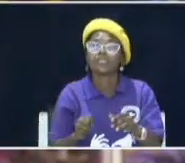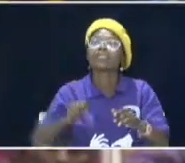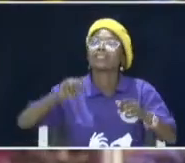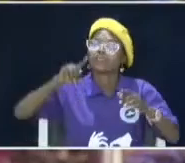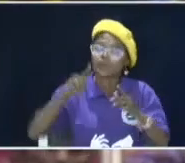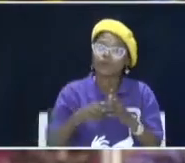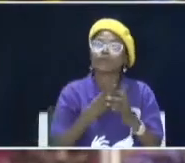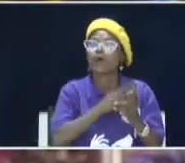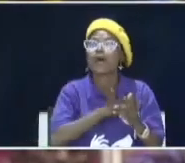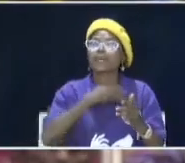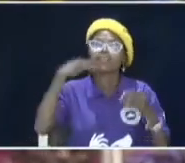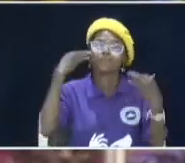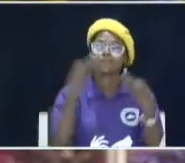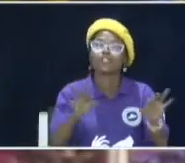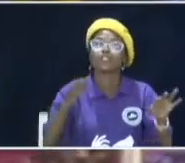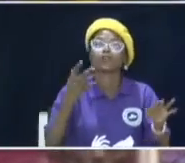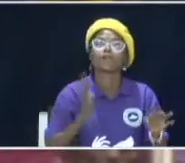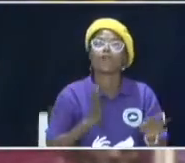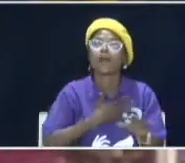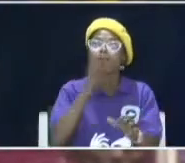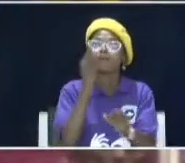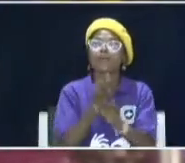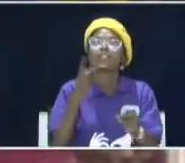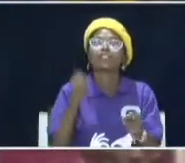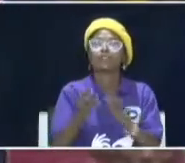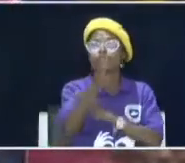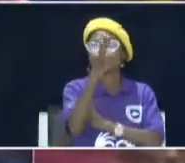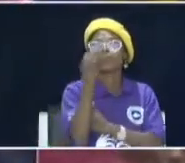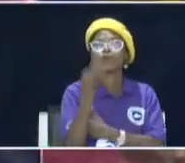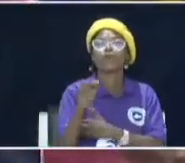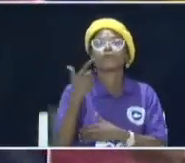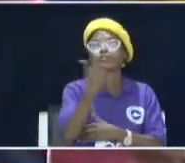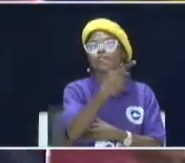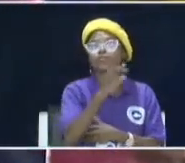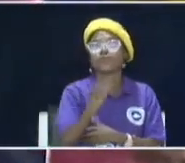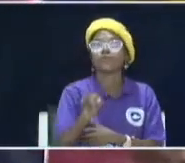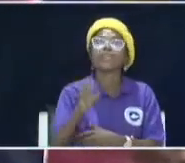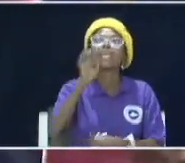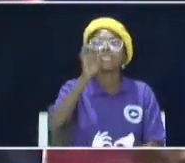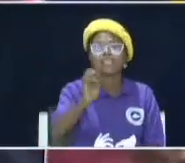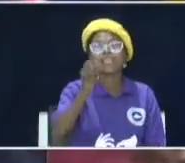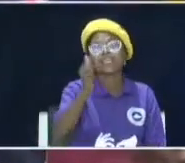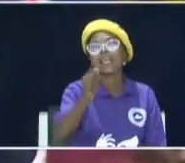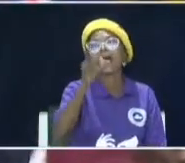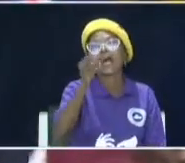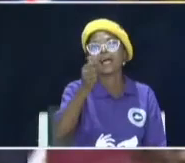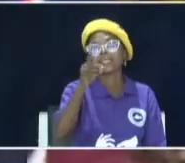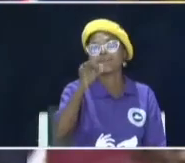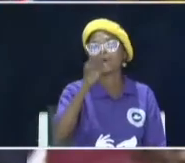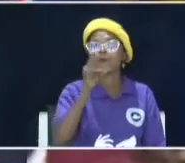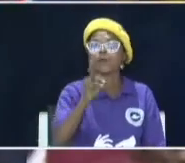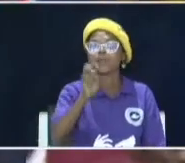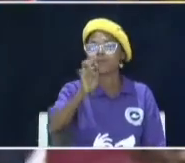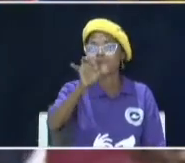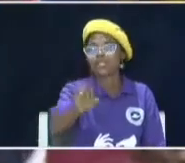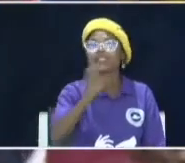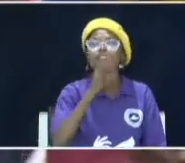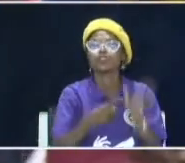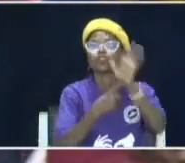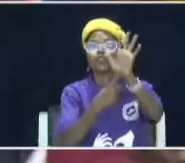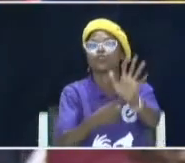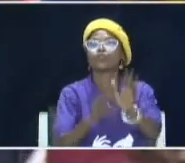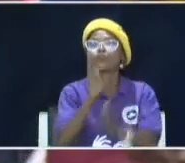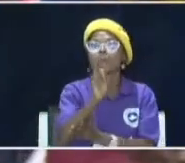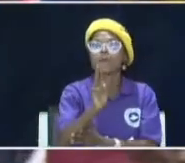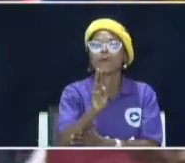faith, the God of Adadigio. Pastor E.A. Adeboye eventually showed up. He